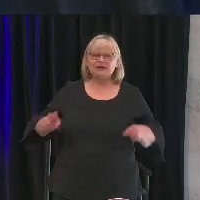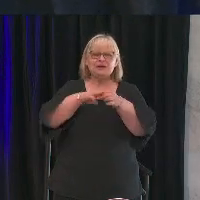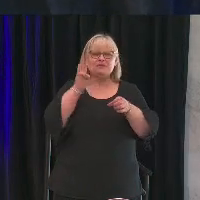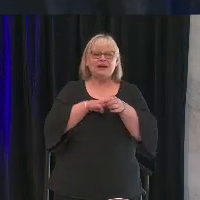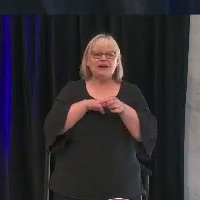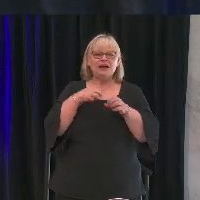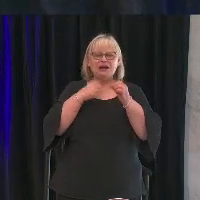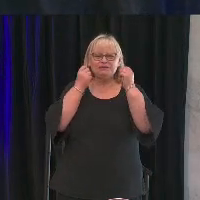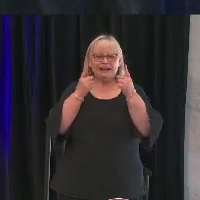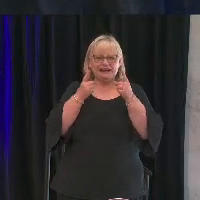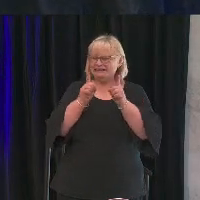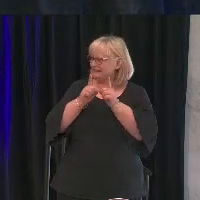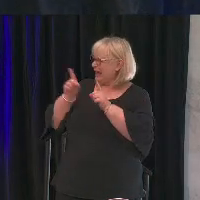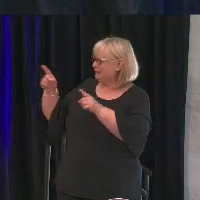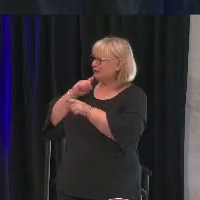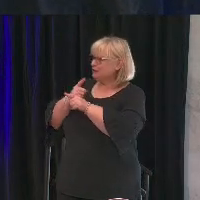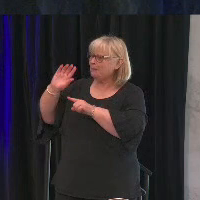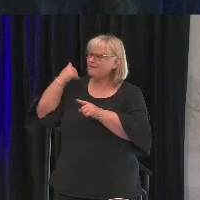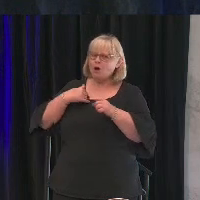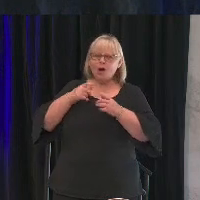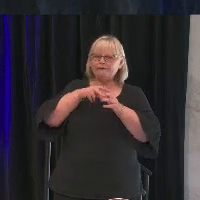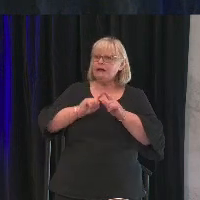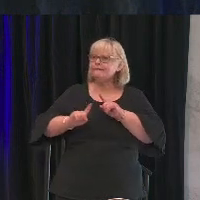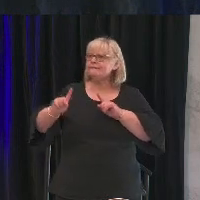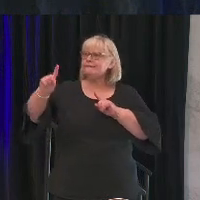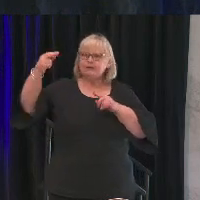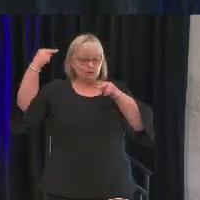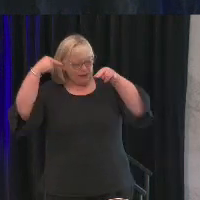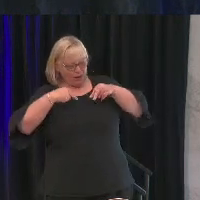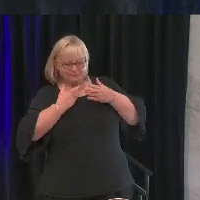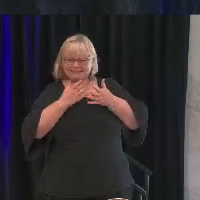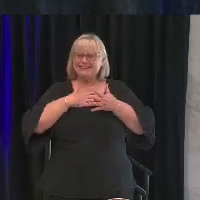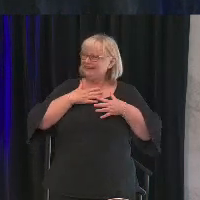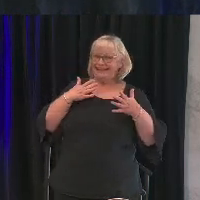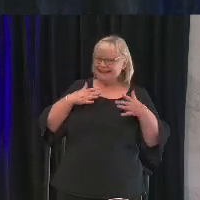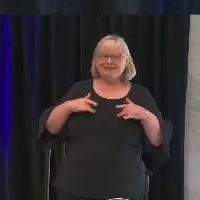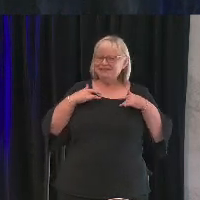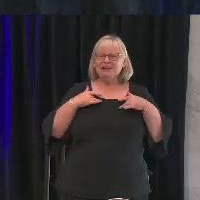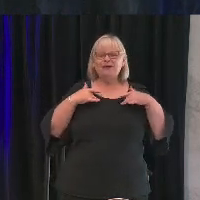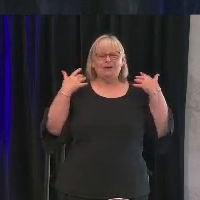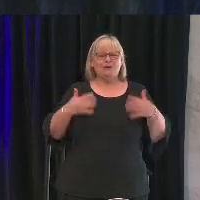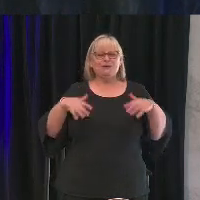Realising that out-of-body experience that Helena was having earlier. Thank you. I feel so honoured to be